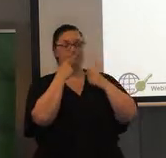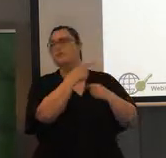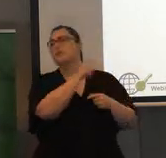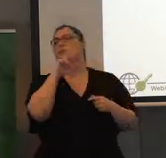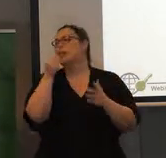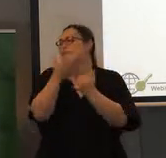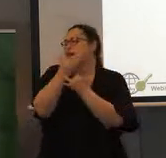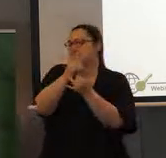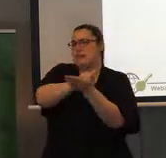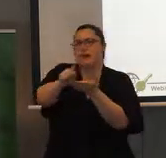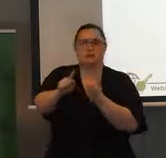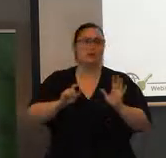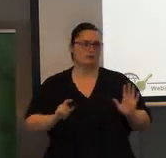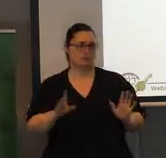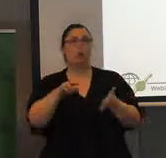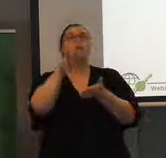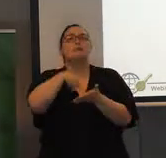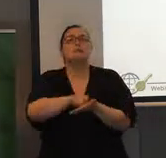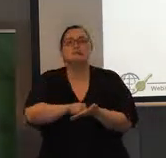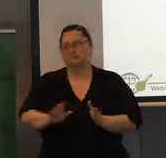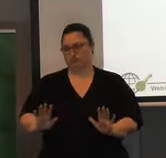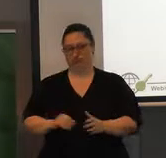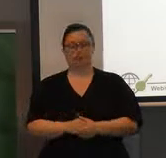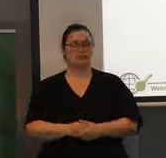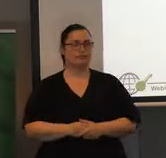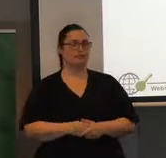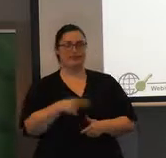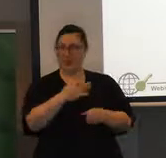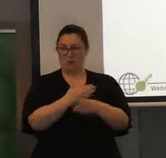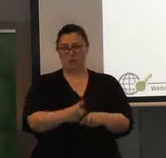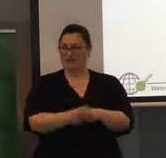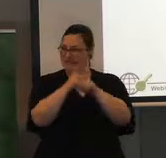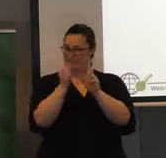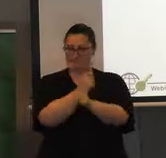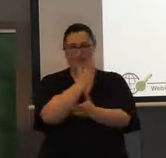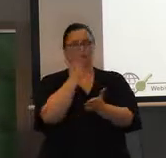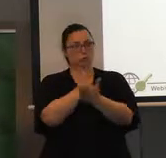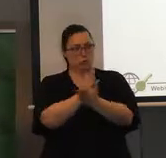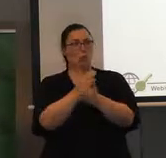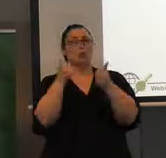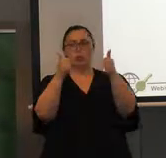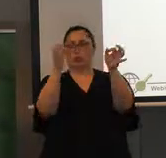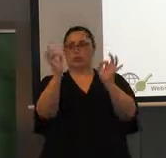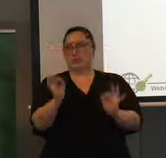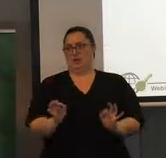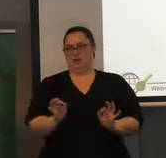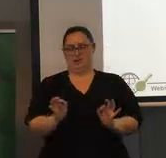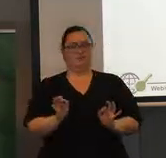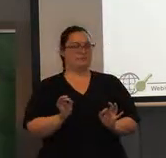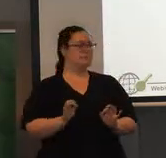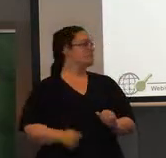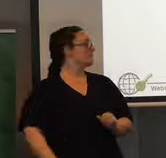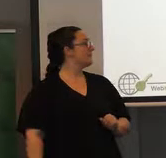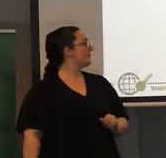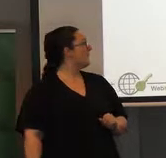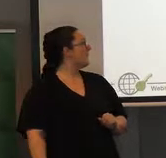able to have access to all of this later. They worked really hard on making sure that they had some good design principles